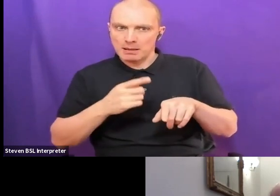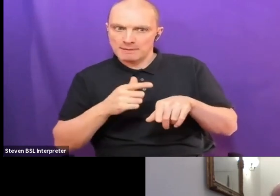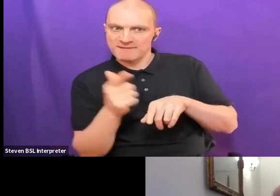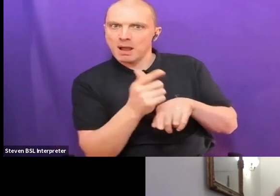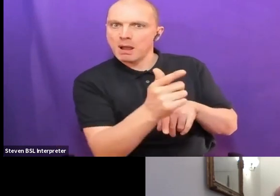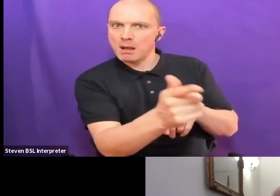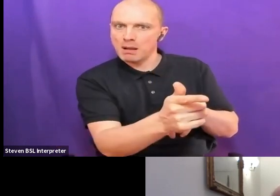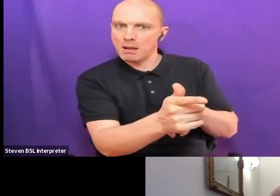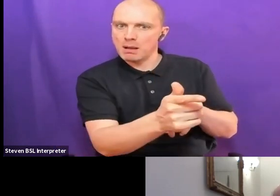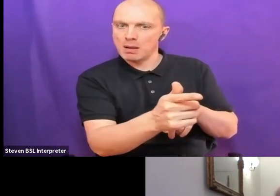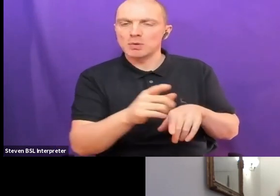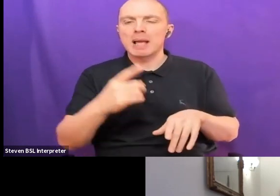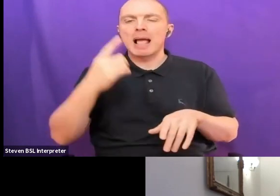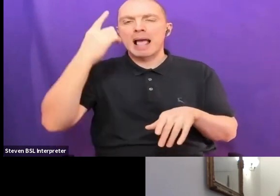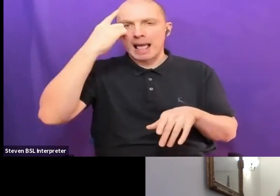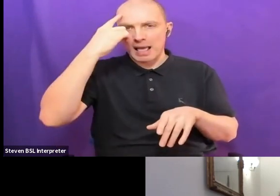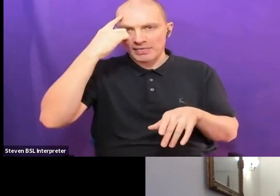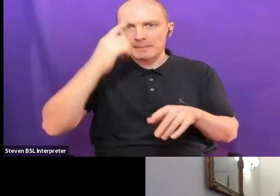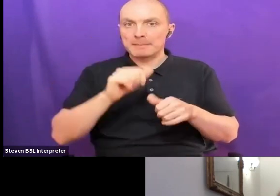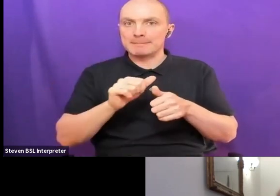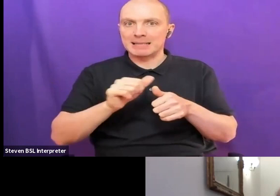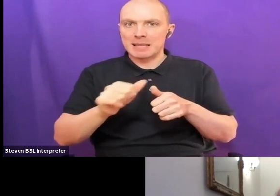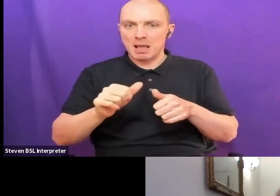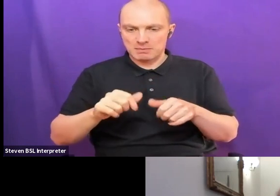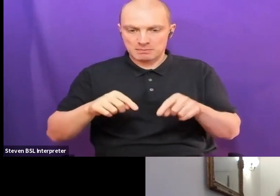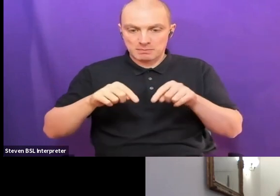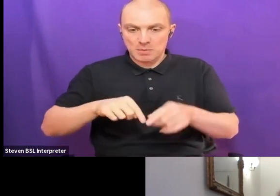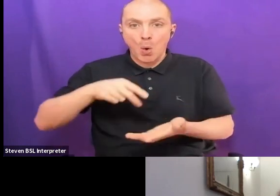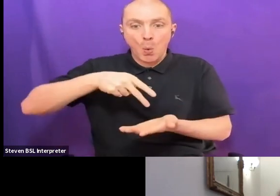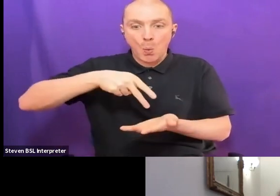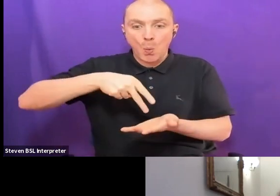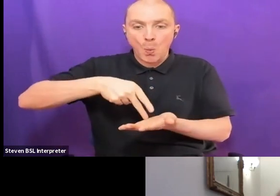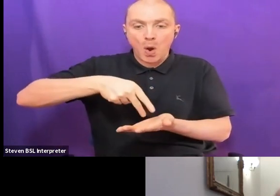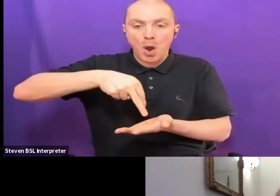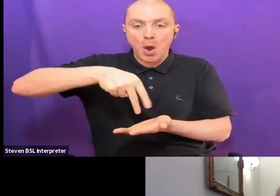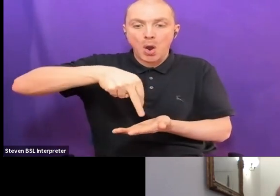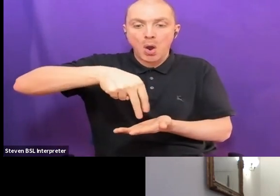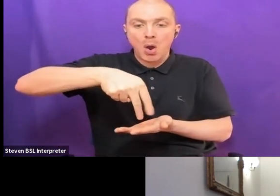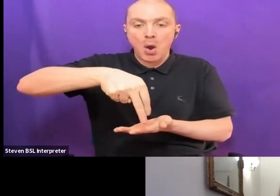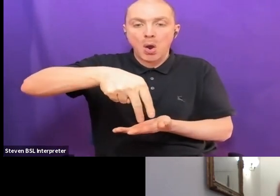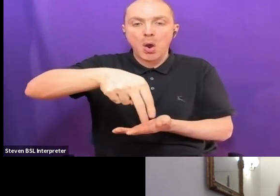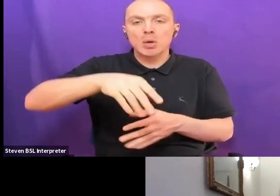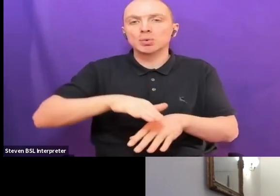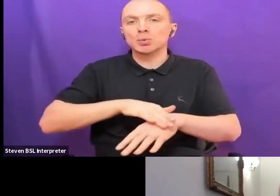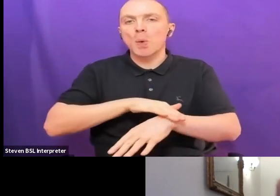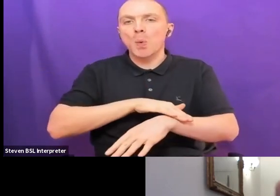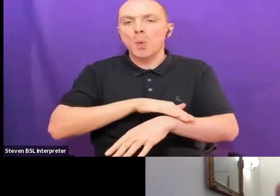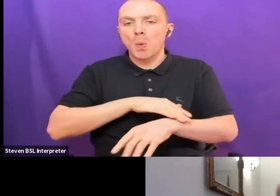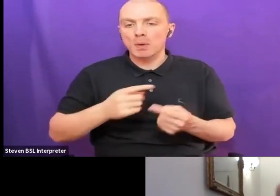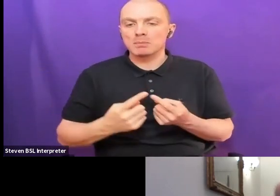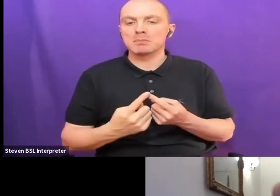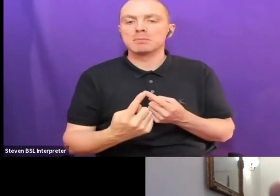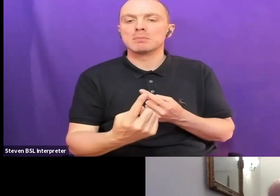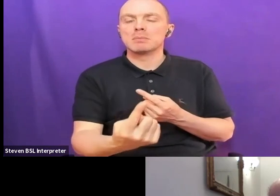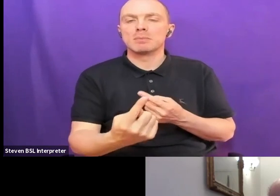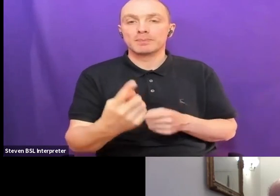a reasonably slow walk, say within 1 kilometre of everyone's home. I think there are 2 really